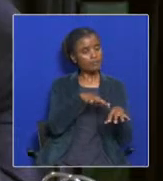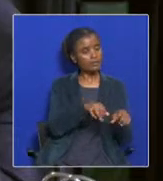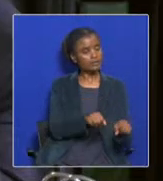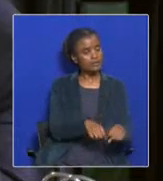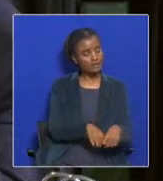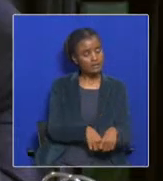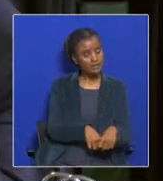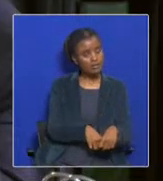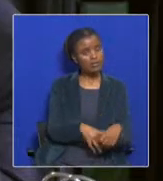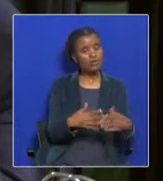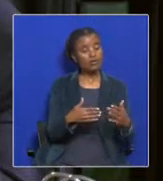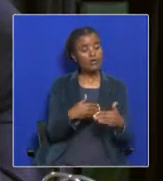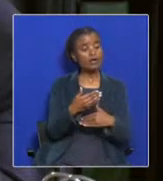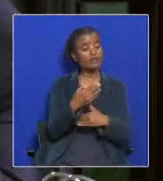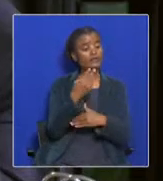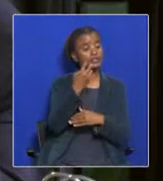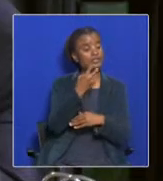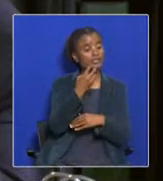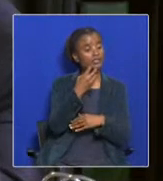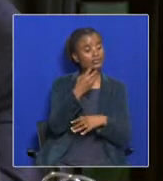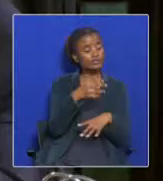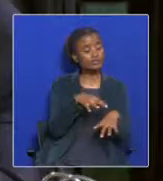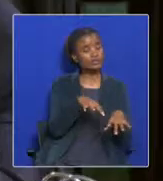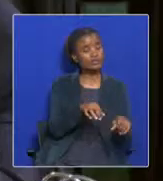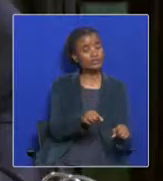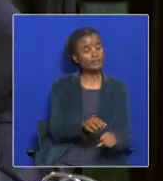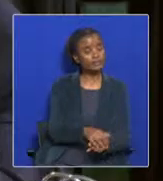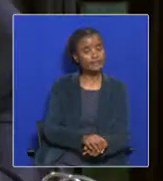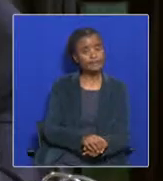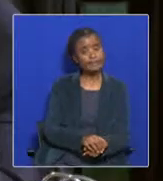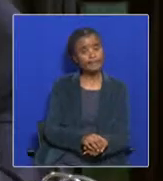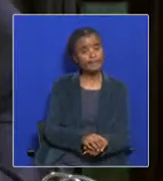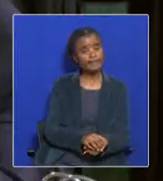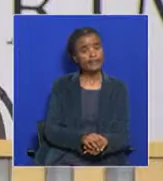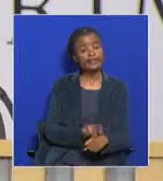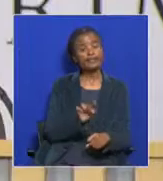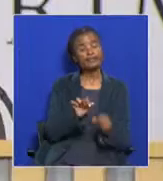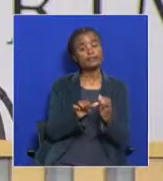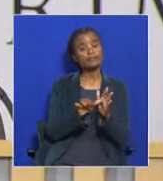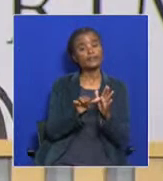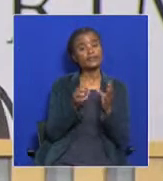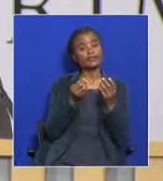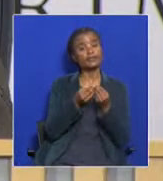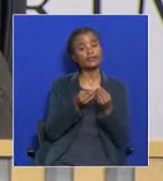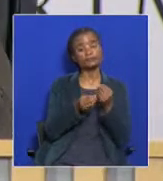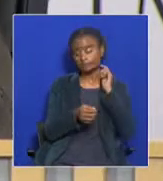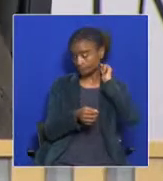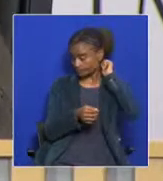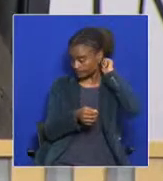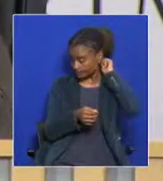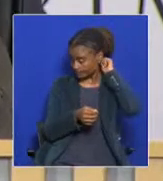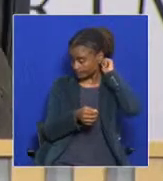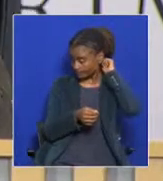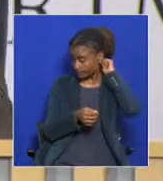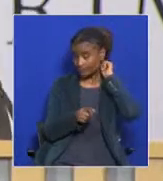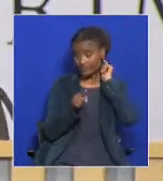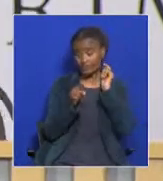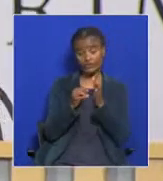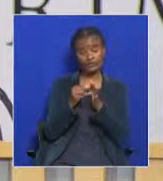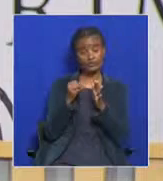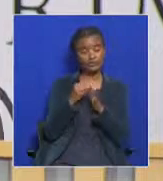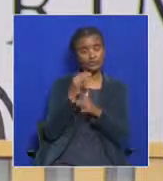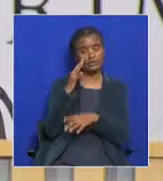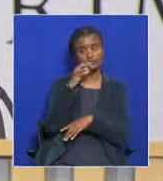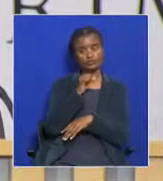or pursuant to a search and seizure. That's the important thing. So you just assume that the people up on the hill